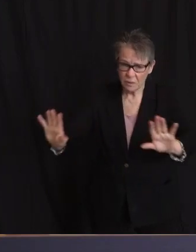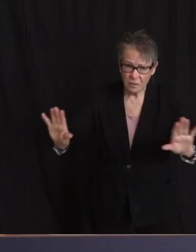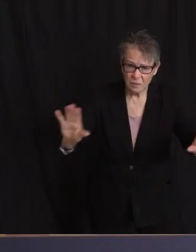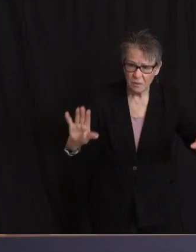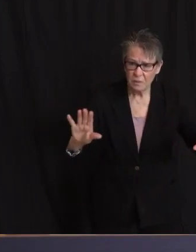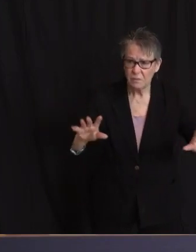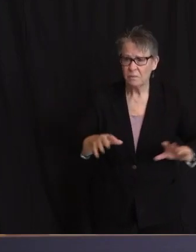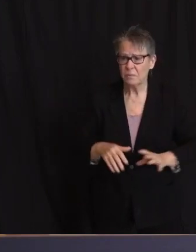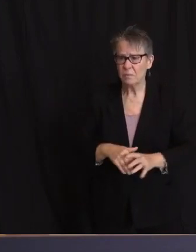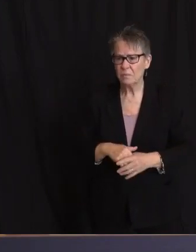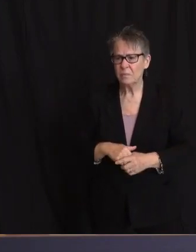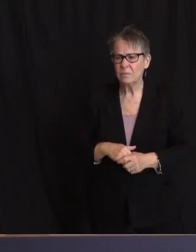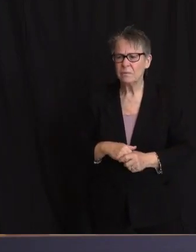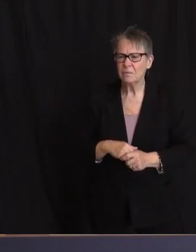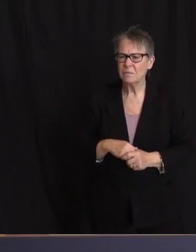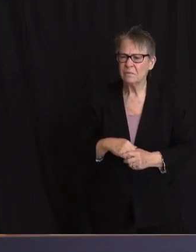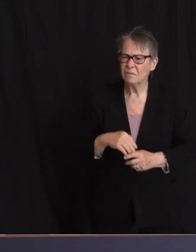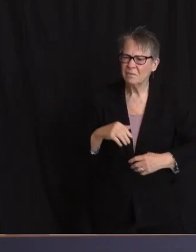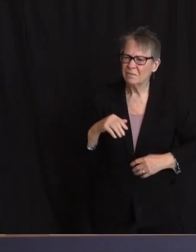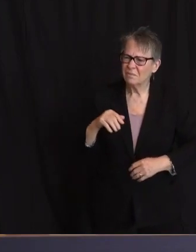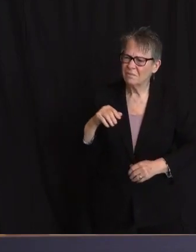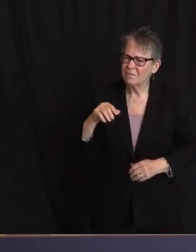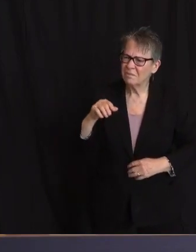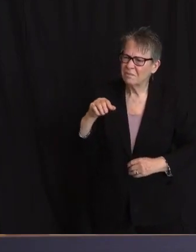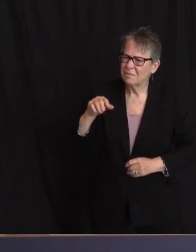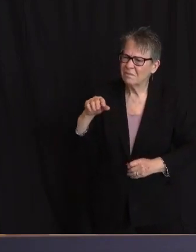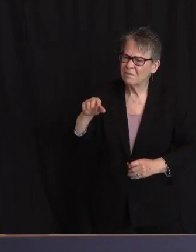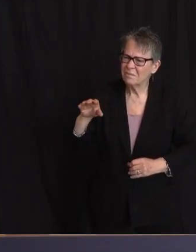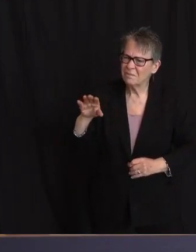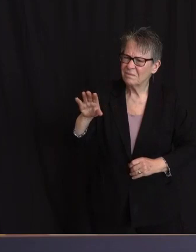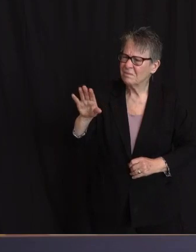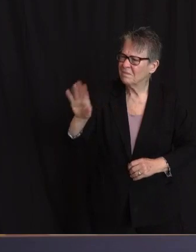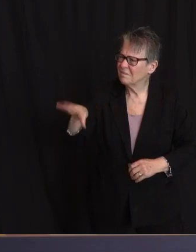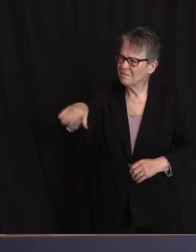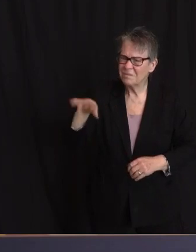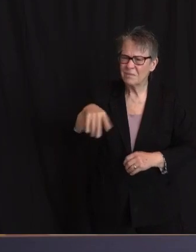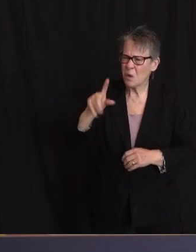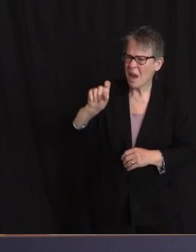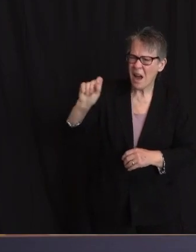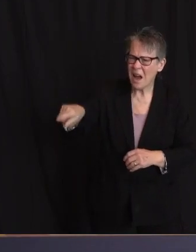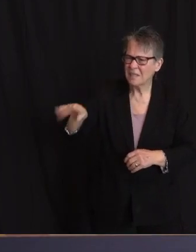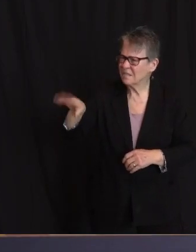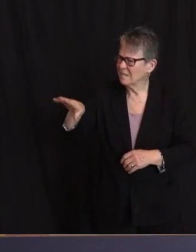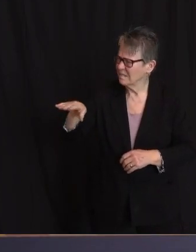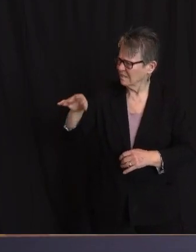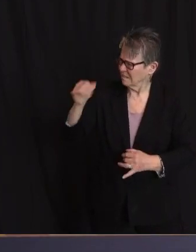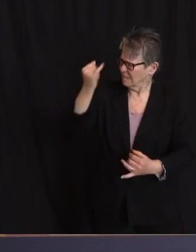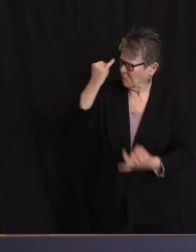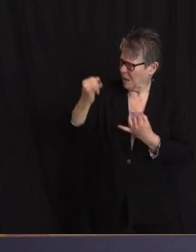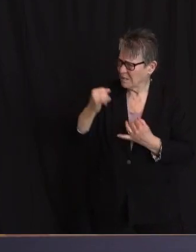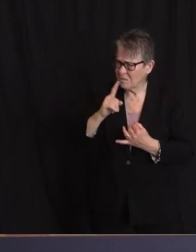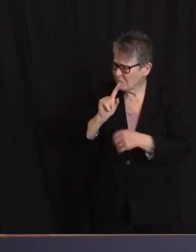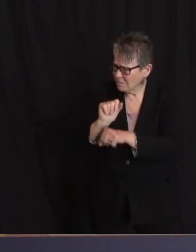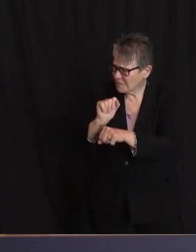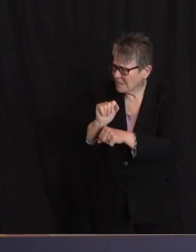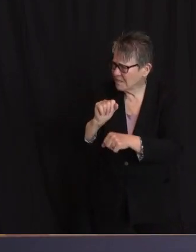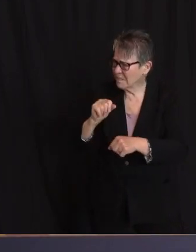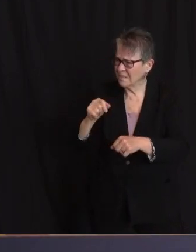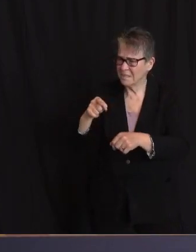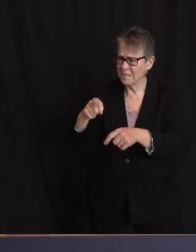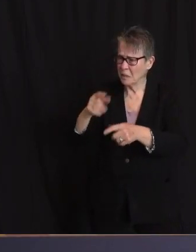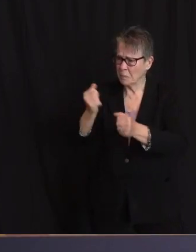over at a testing site. I mean, you've got to be kidding me. What are people thinking? But for the most part, folks are overwhelmingly doing